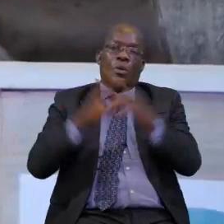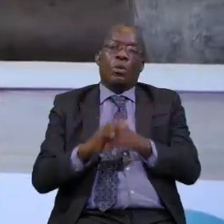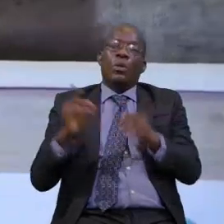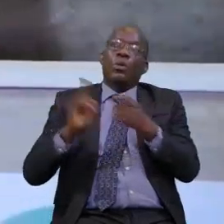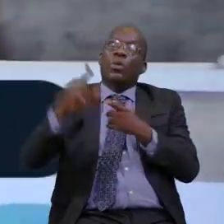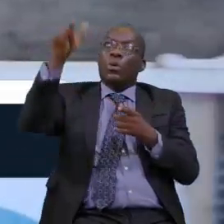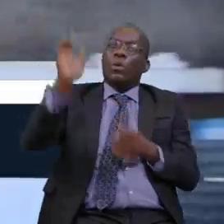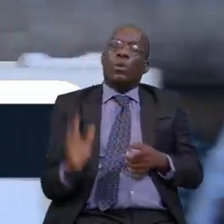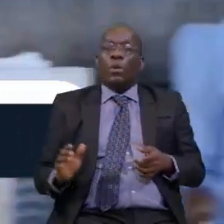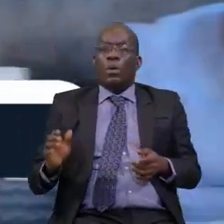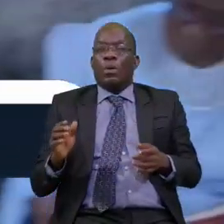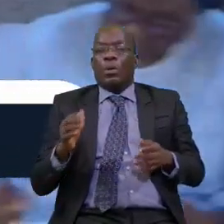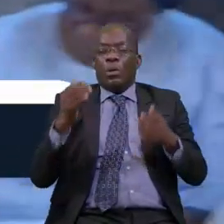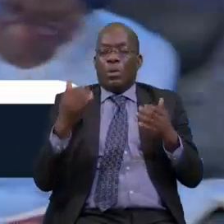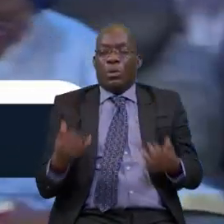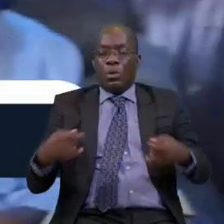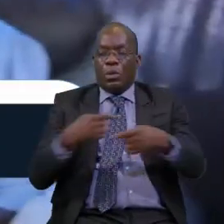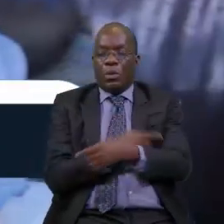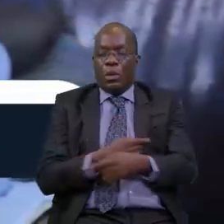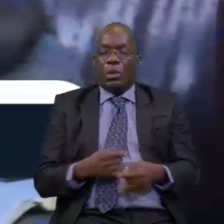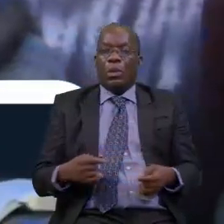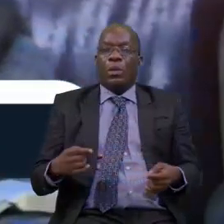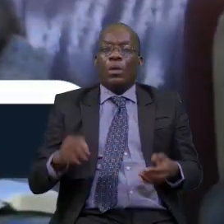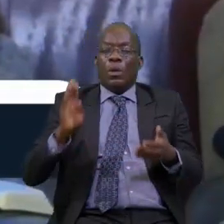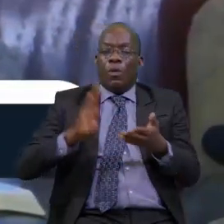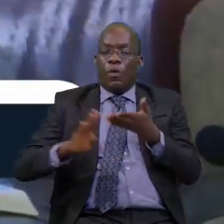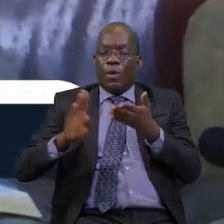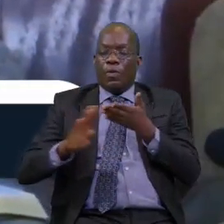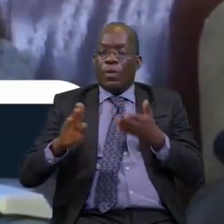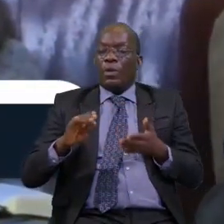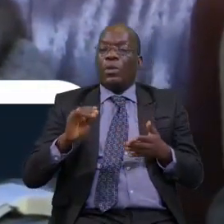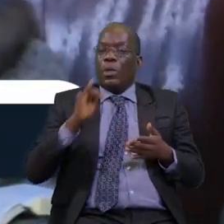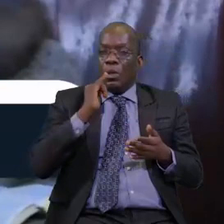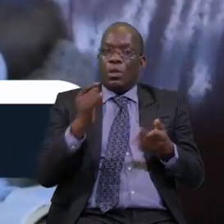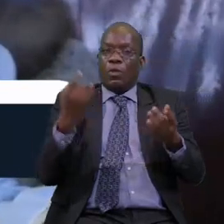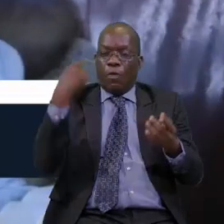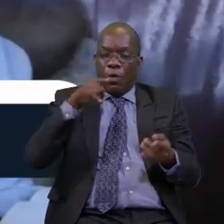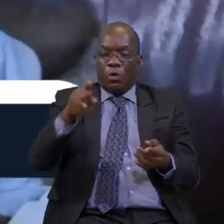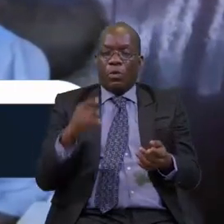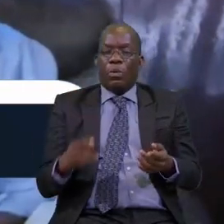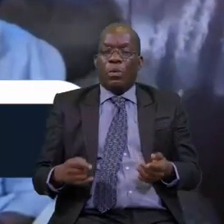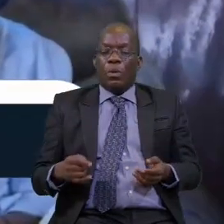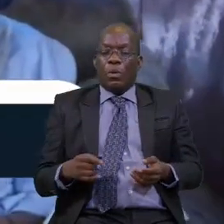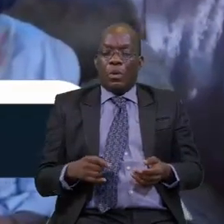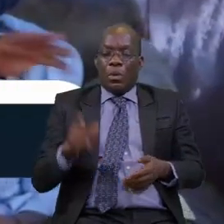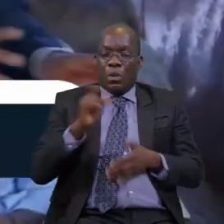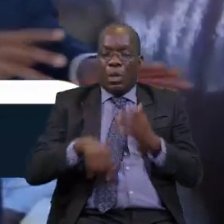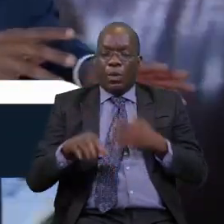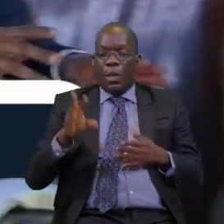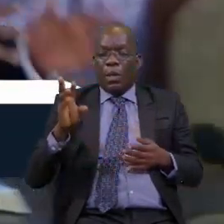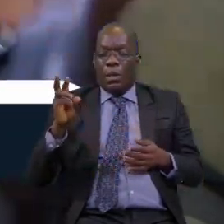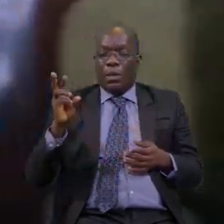And today, reconciliation has come for you. Chapter 16, after